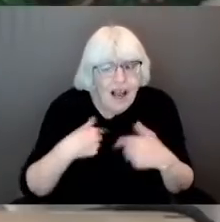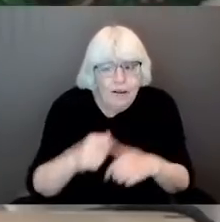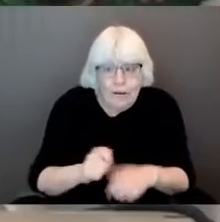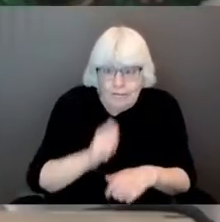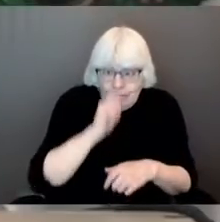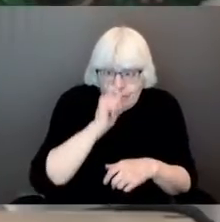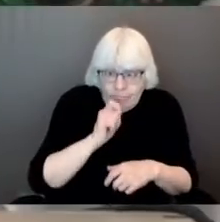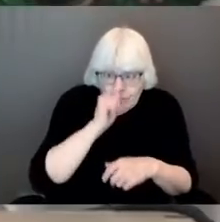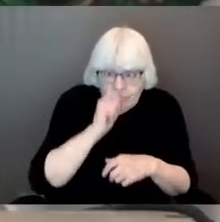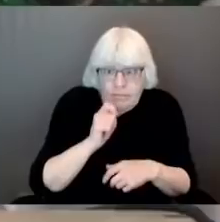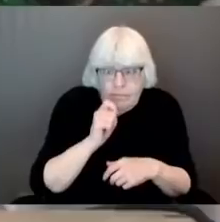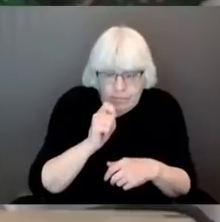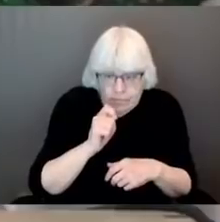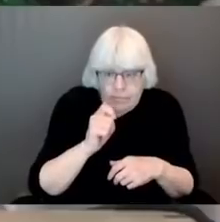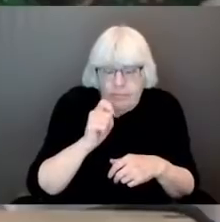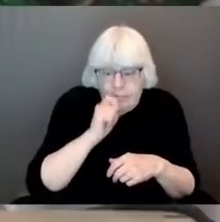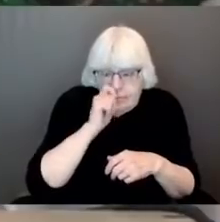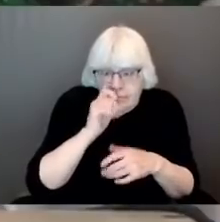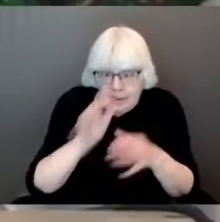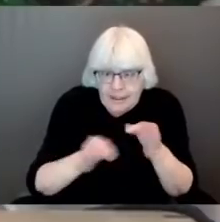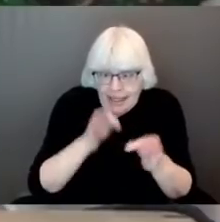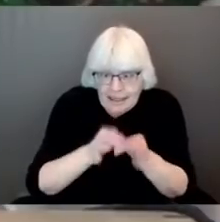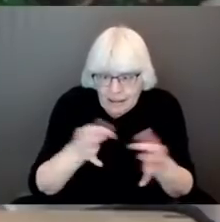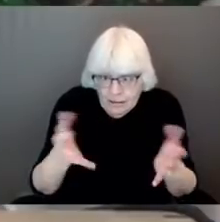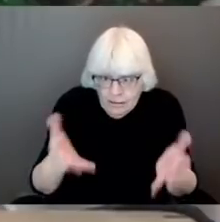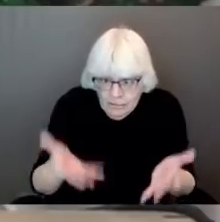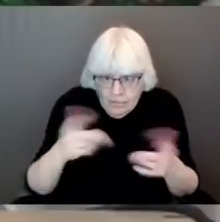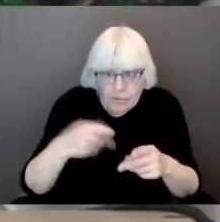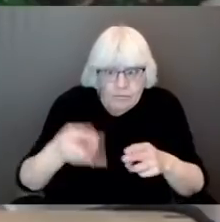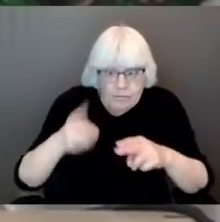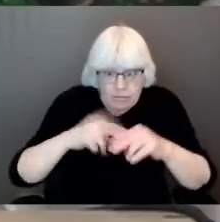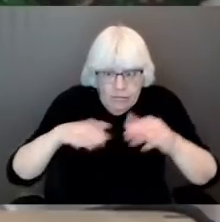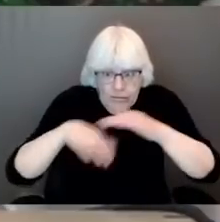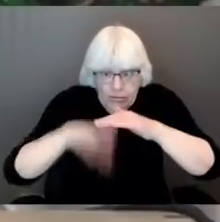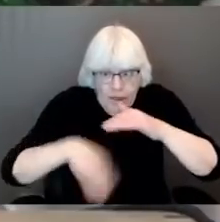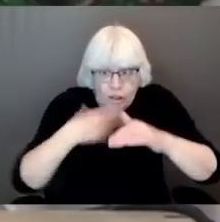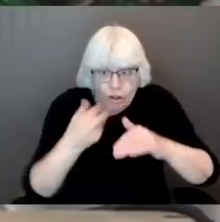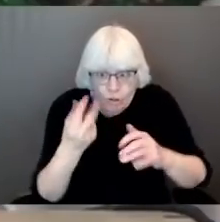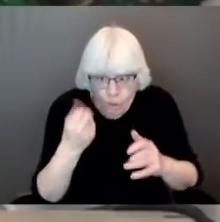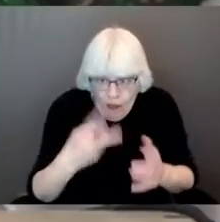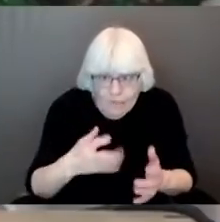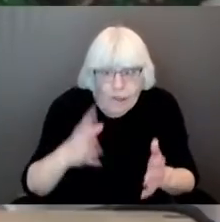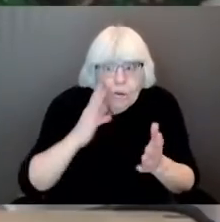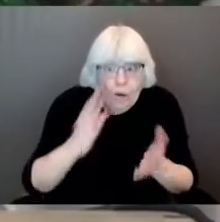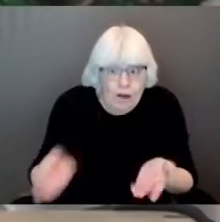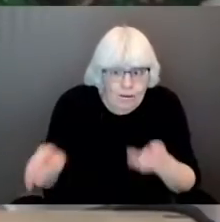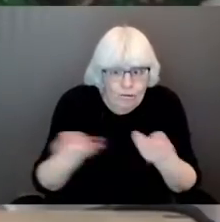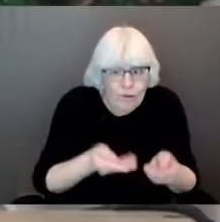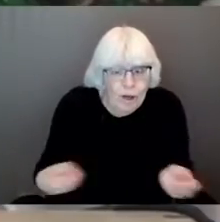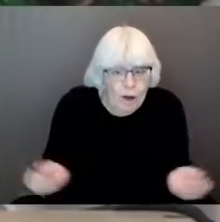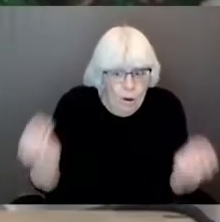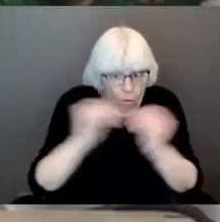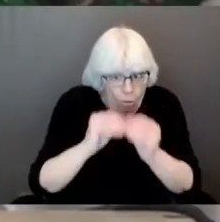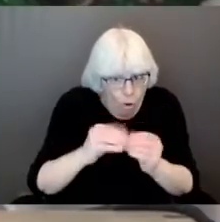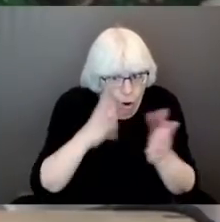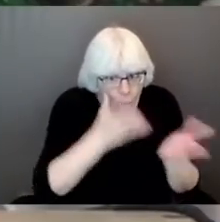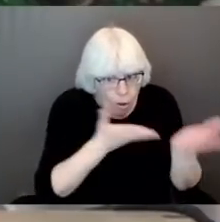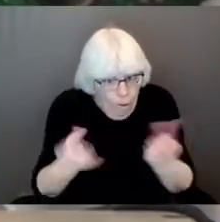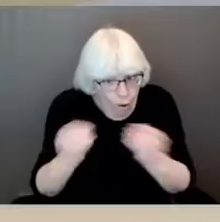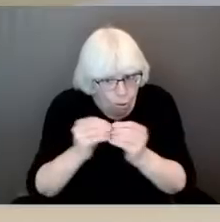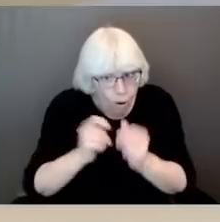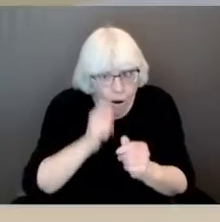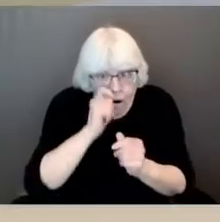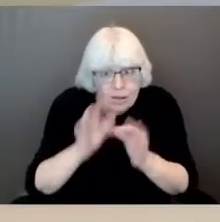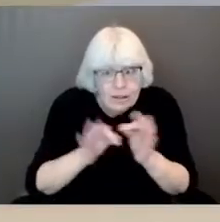With testing sort of ramping up, I'm wondering if parents will be able to request the Gargle test for kids